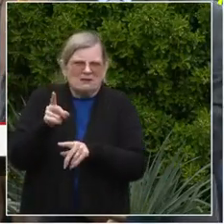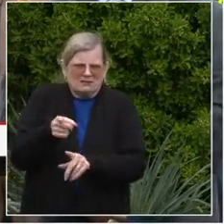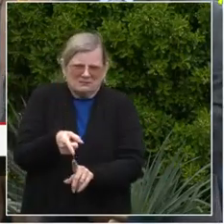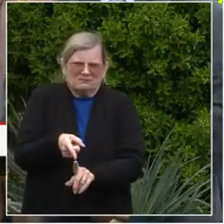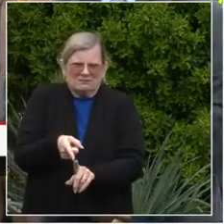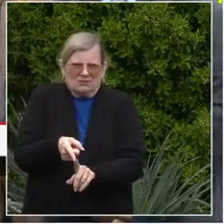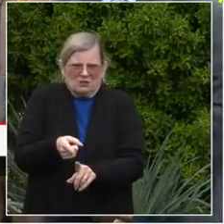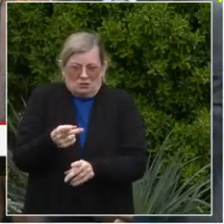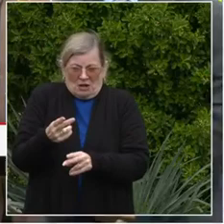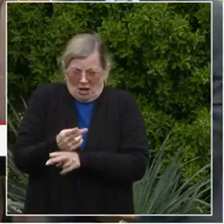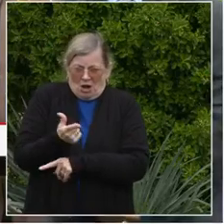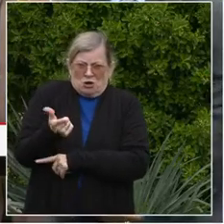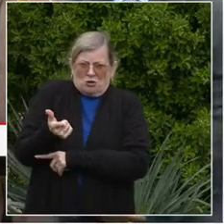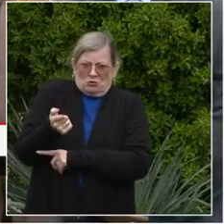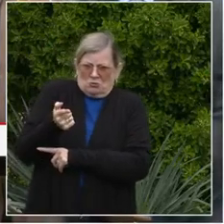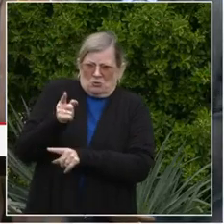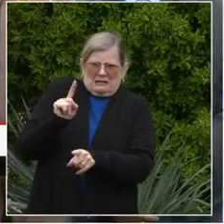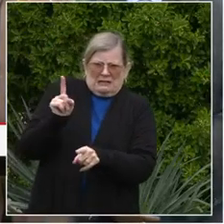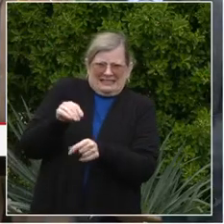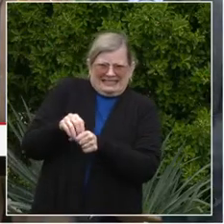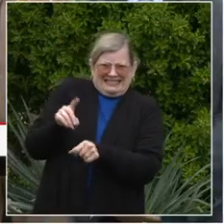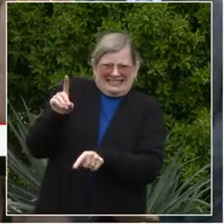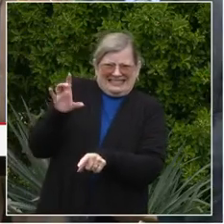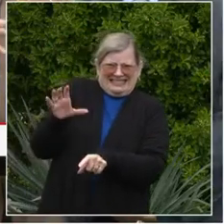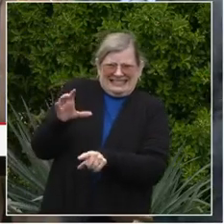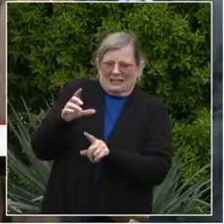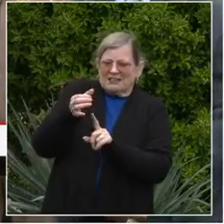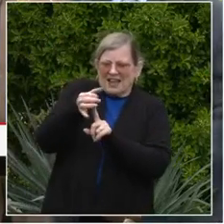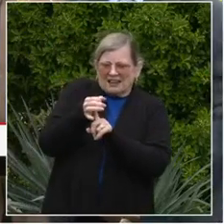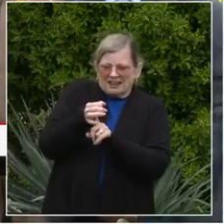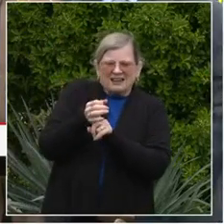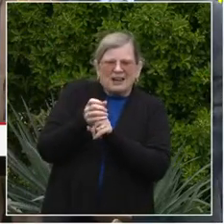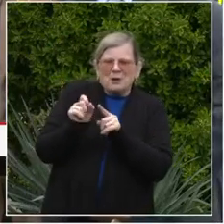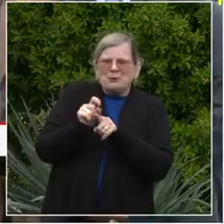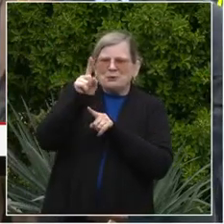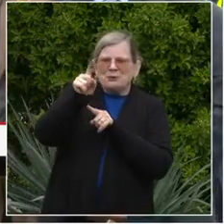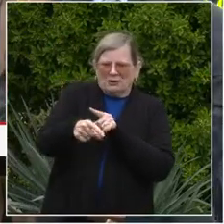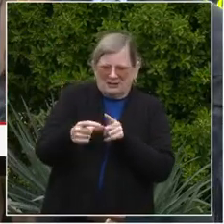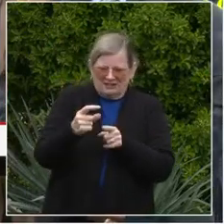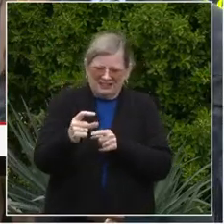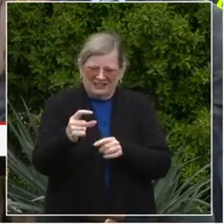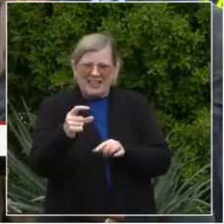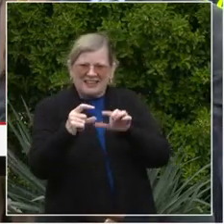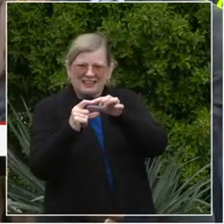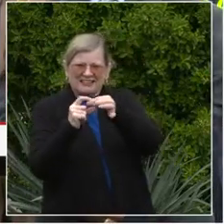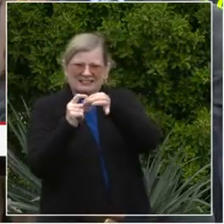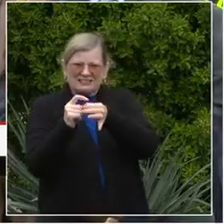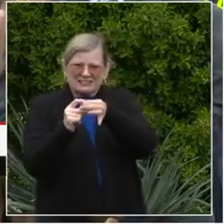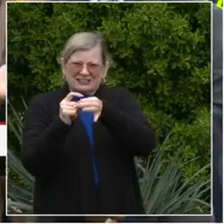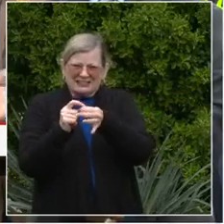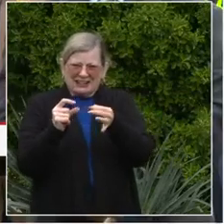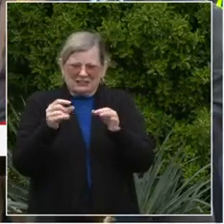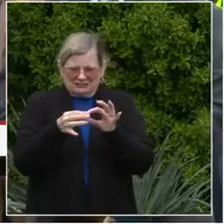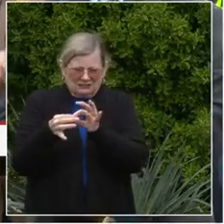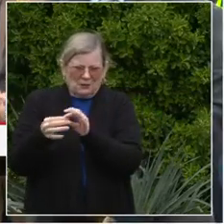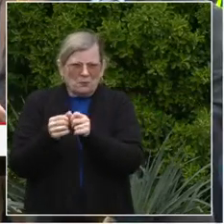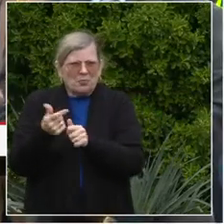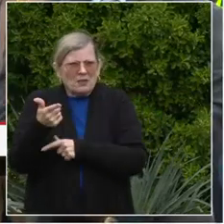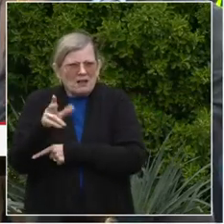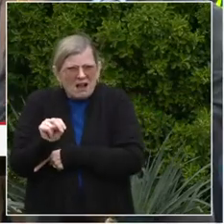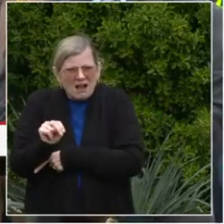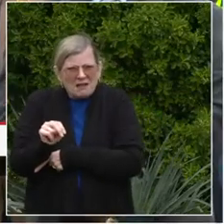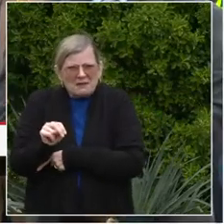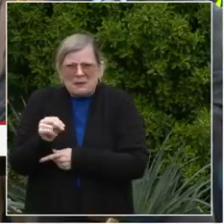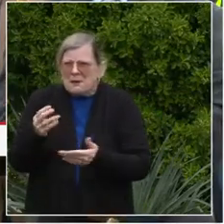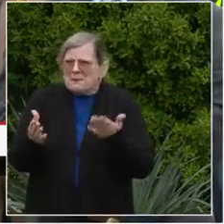and shell cases have been recovered, what crimes has this gun been connected to? And it may be 2, 3, or 4.